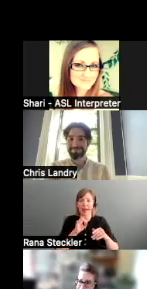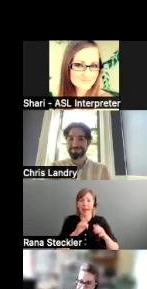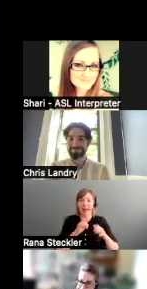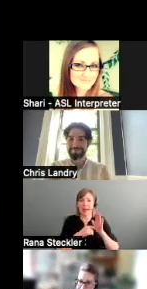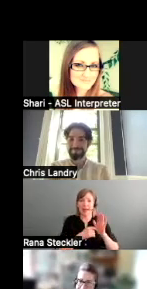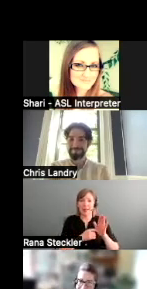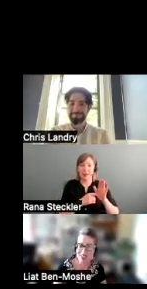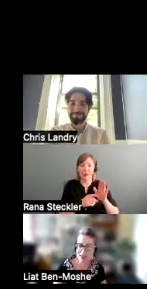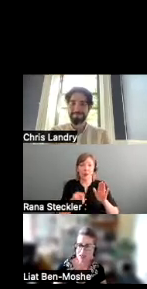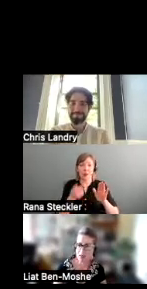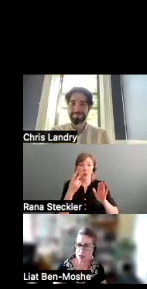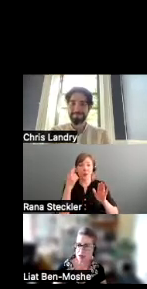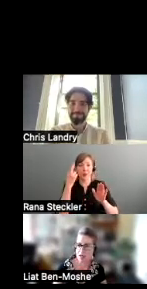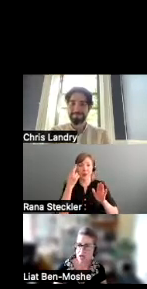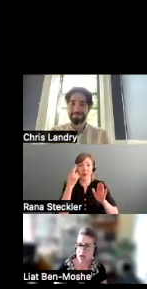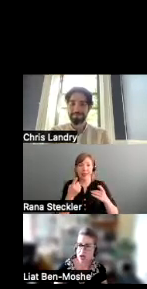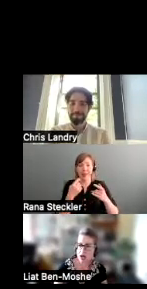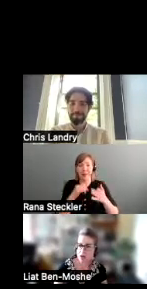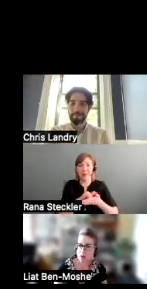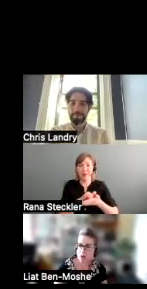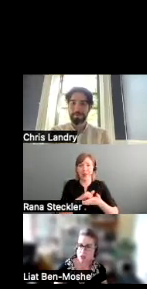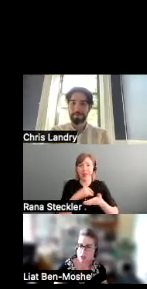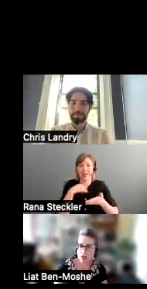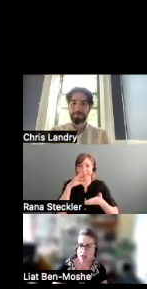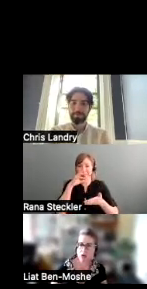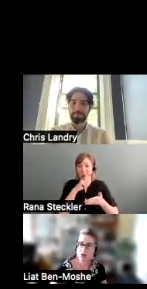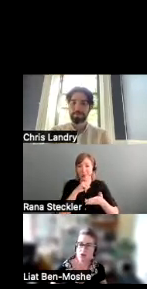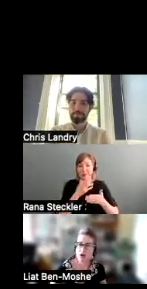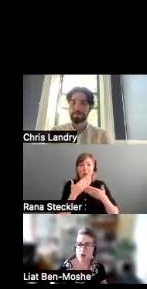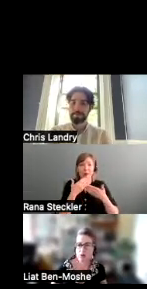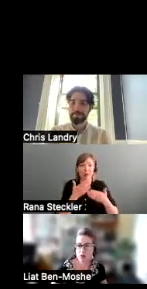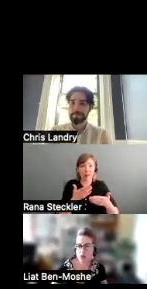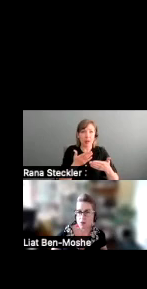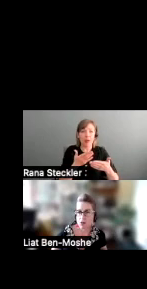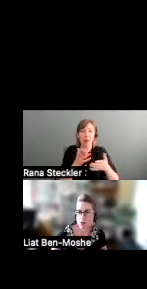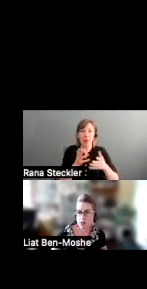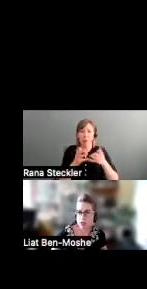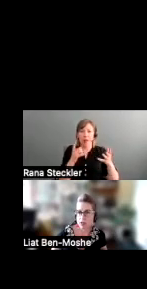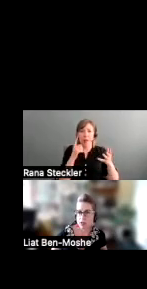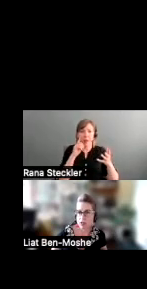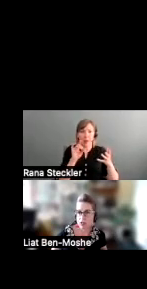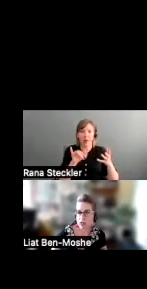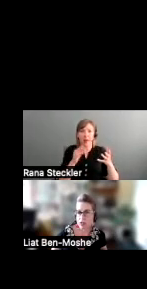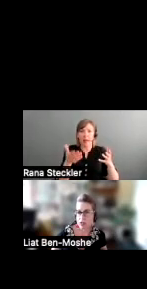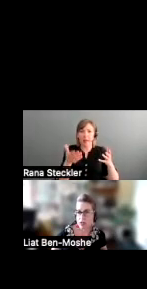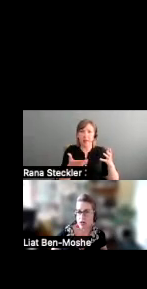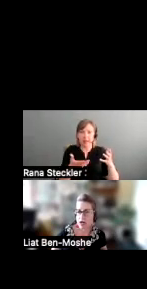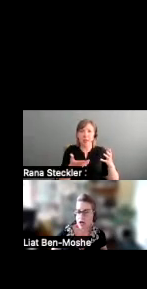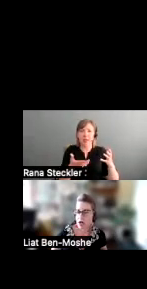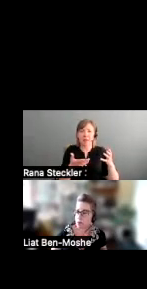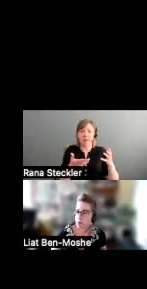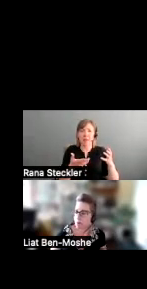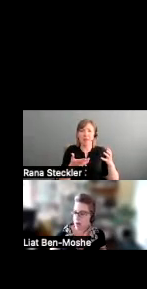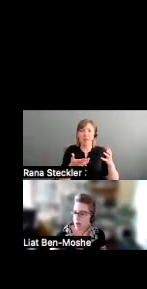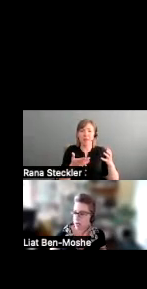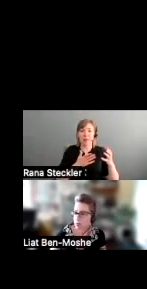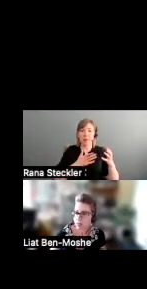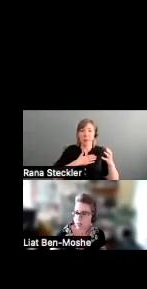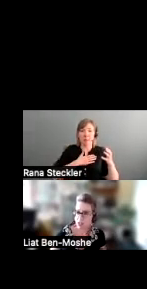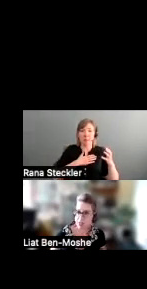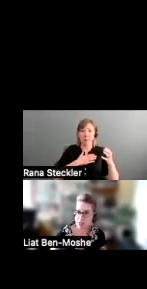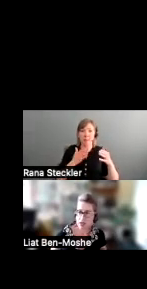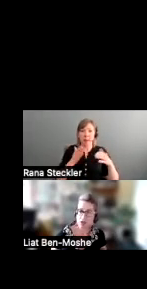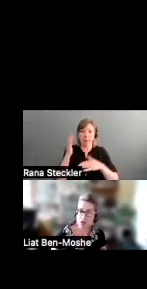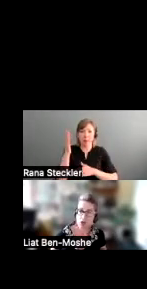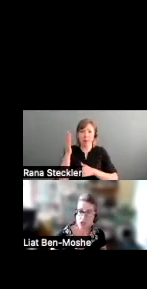to come to New York, I suppose. So thank you, so much for the invitation. My